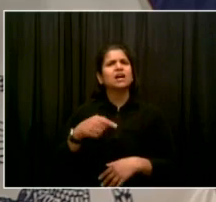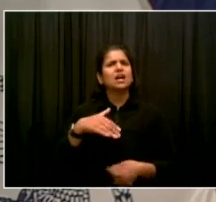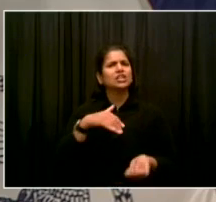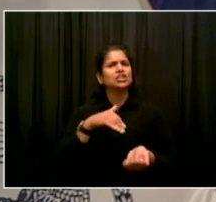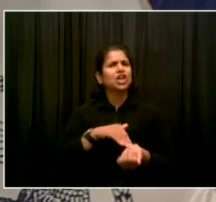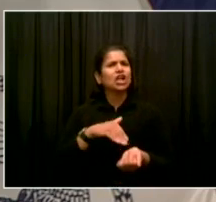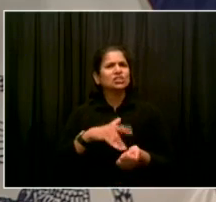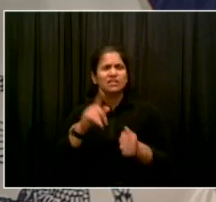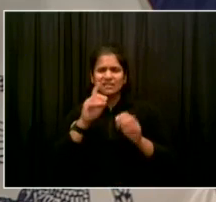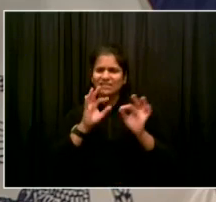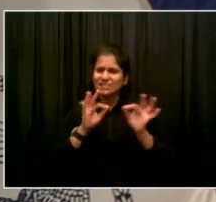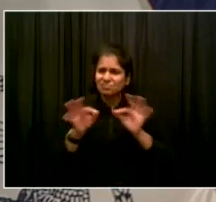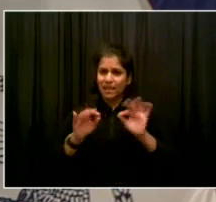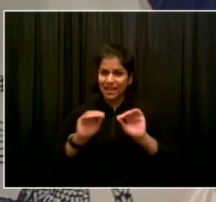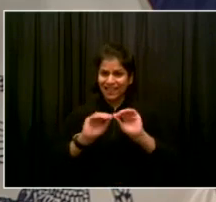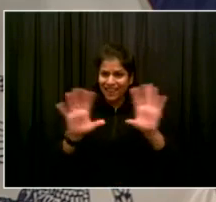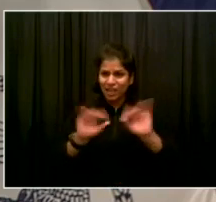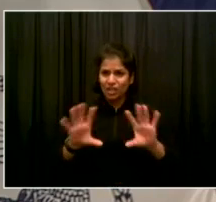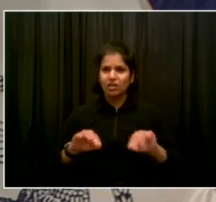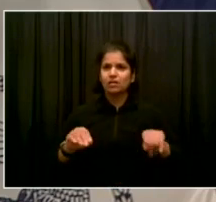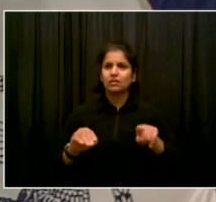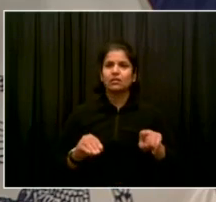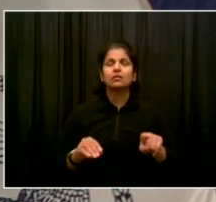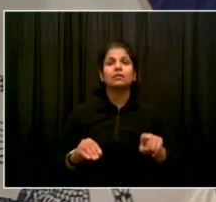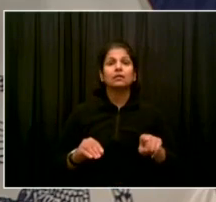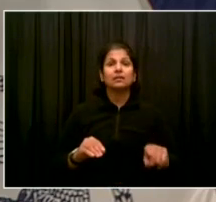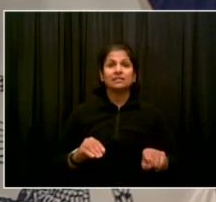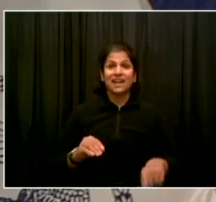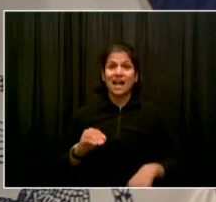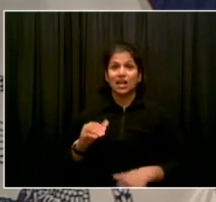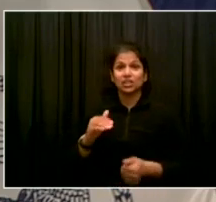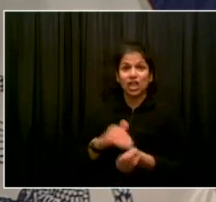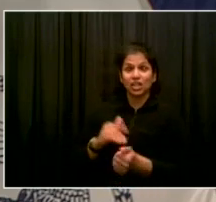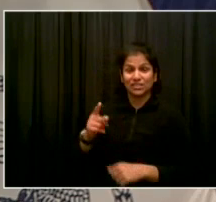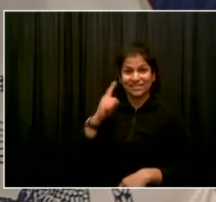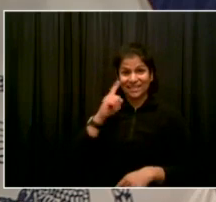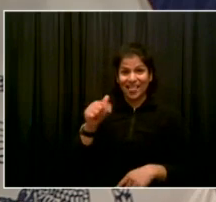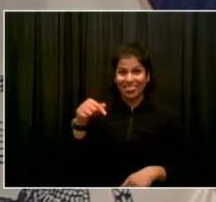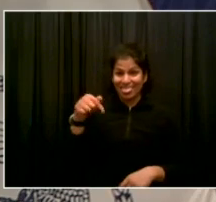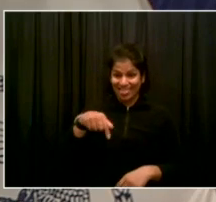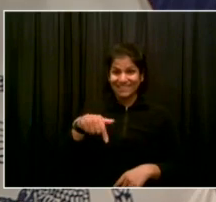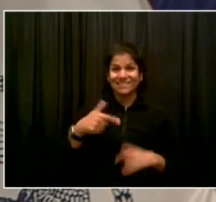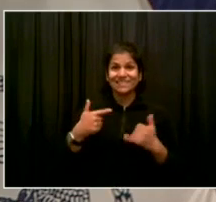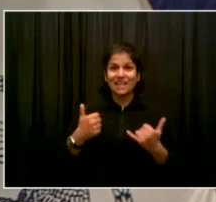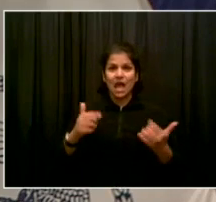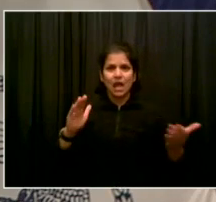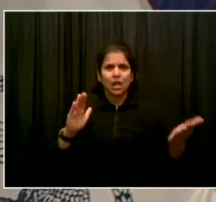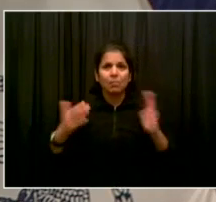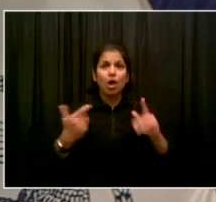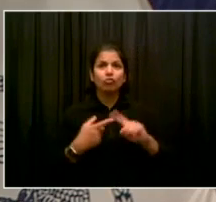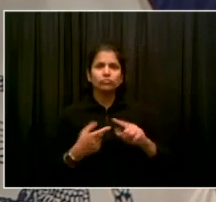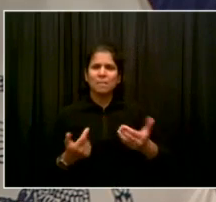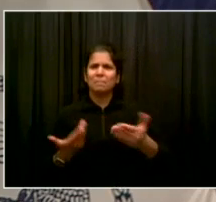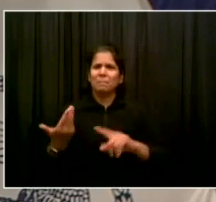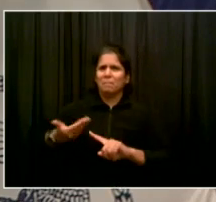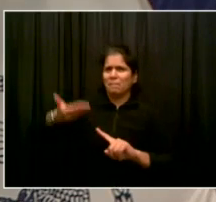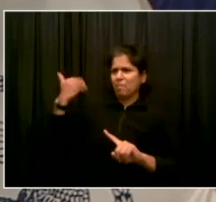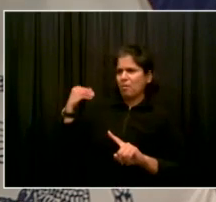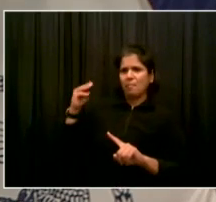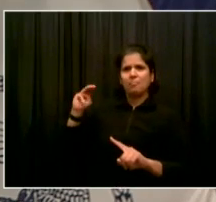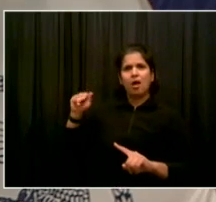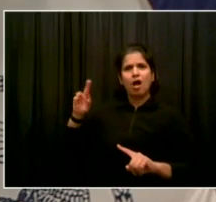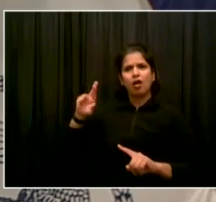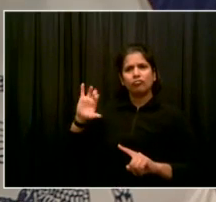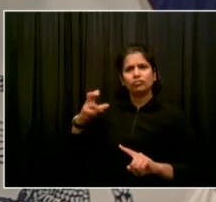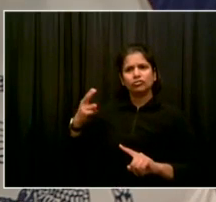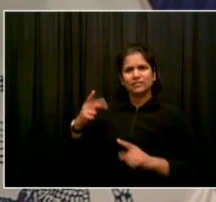in March 2020 because we have better tools, a high level of vaccination, and also that Omicron creates more mild cold symptoms.